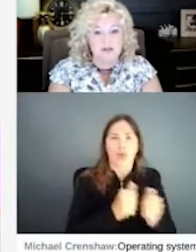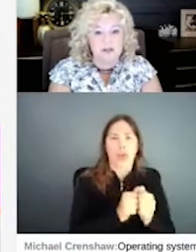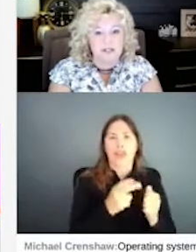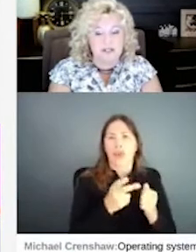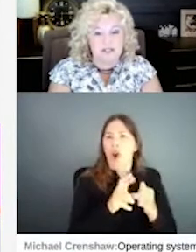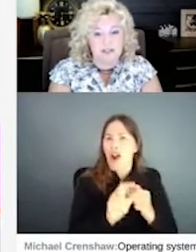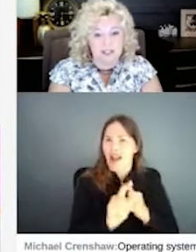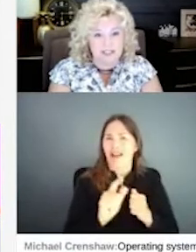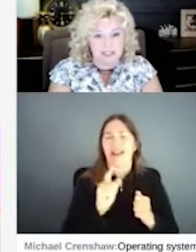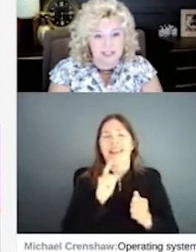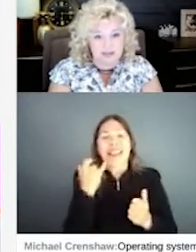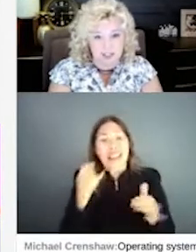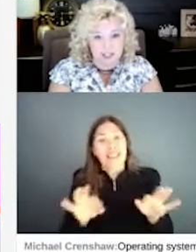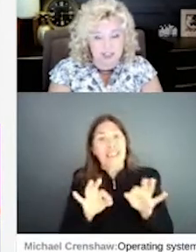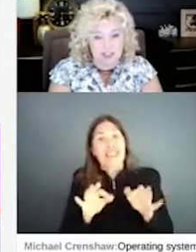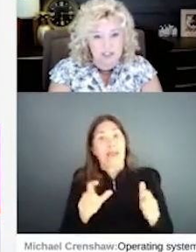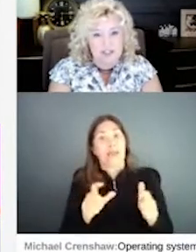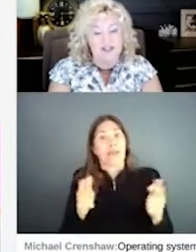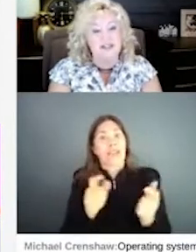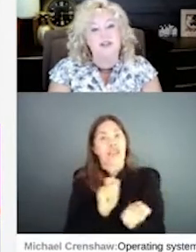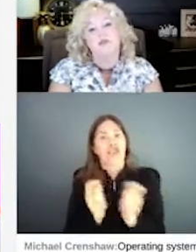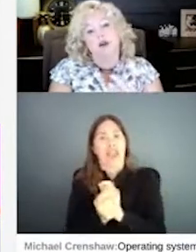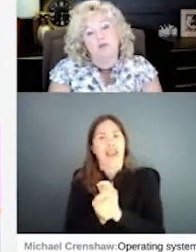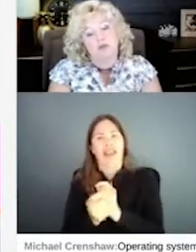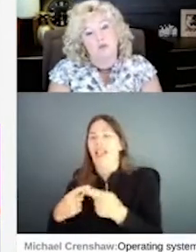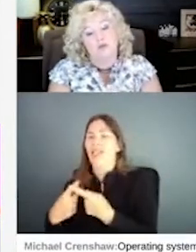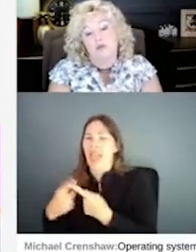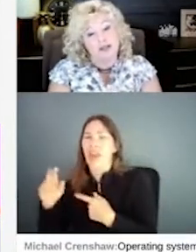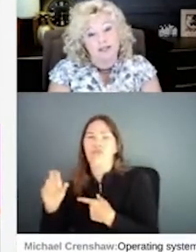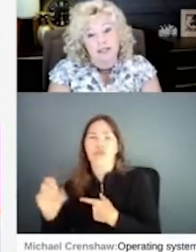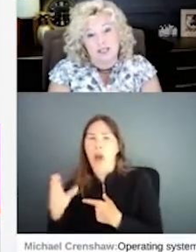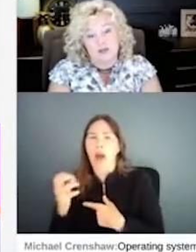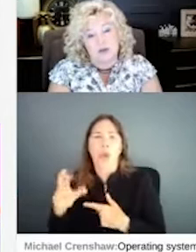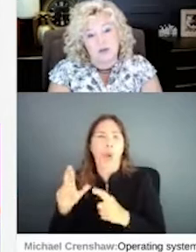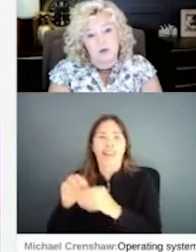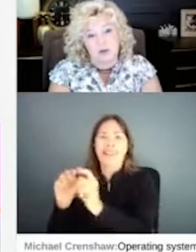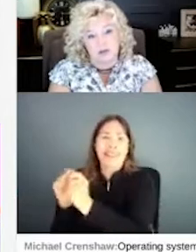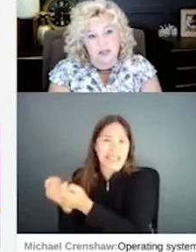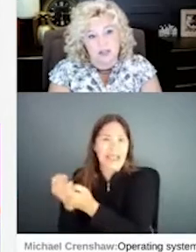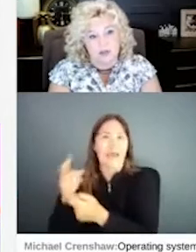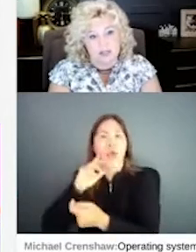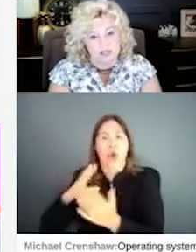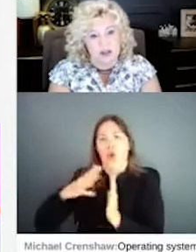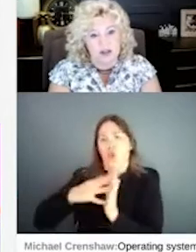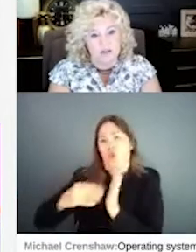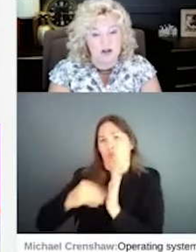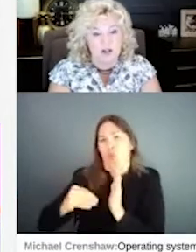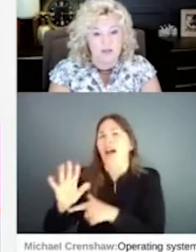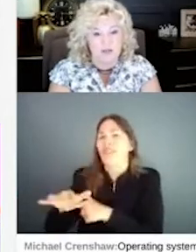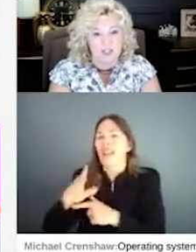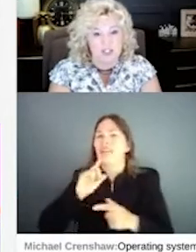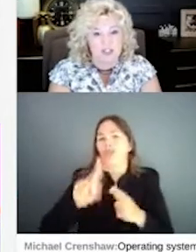a significant enough change, then Rob and team record the videos that talk about all of